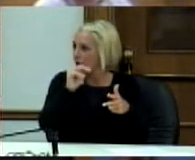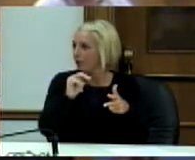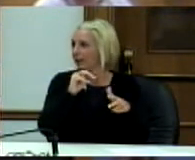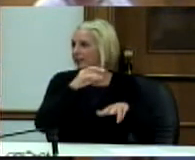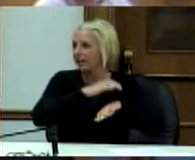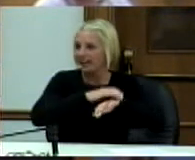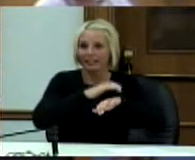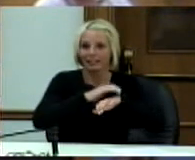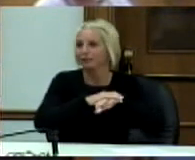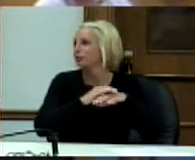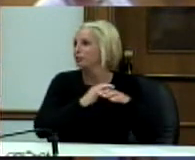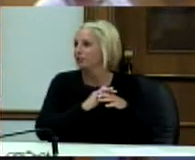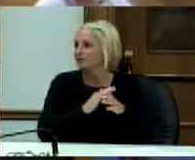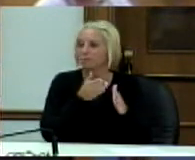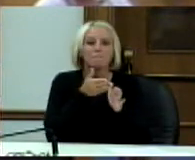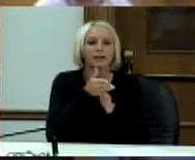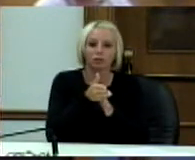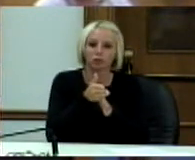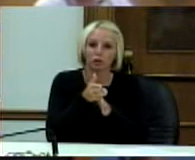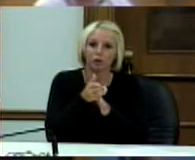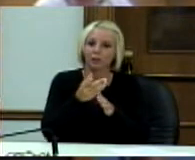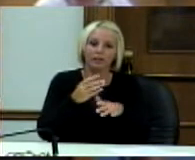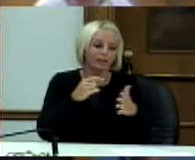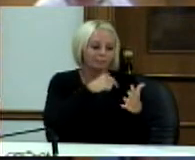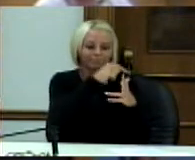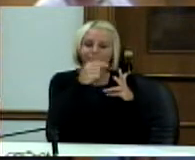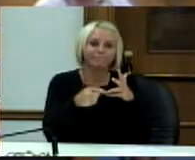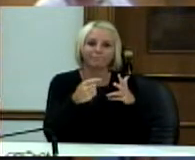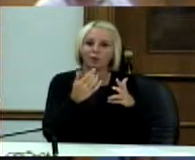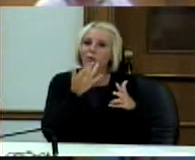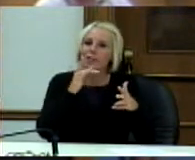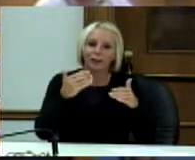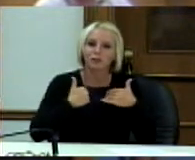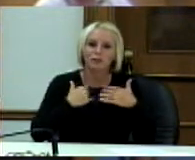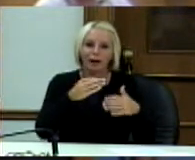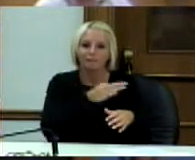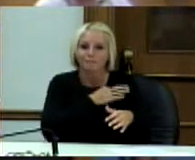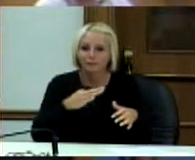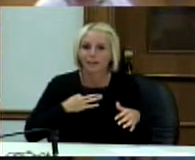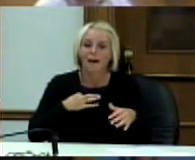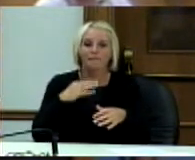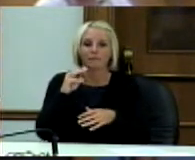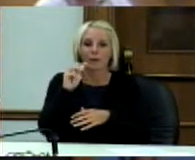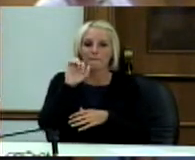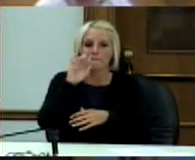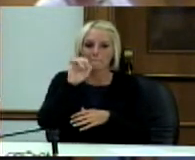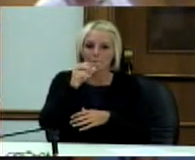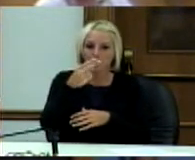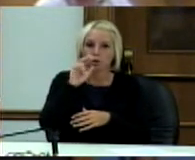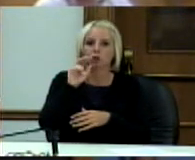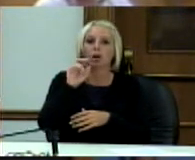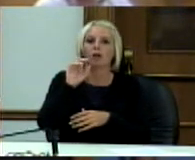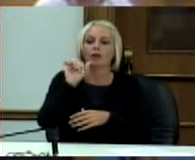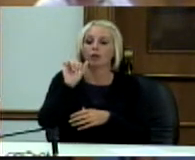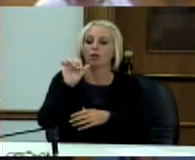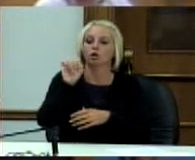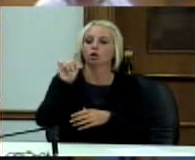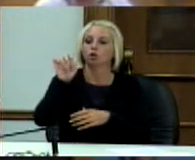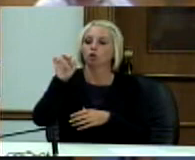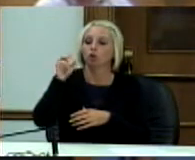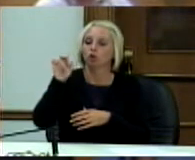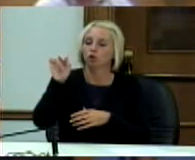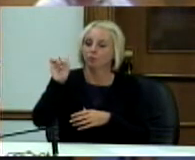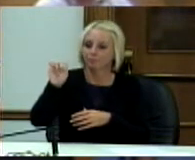possibly a doctorate. So really good role models for our students. Really lucky to have that staff, and Martha Schultz has been overseeing that program, so just wanting